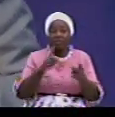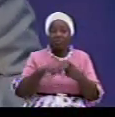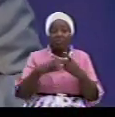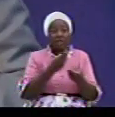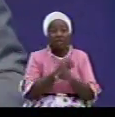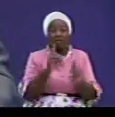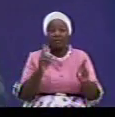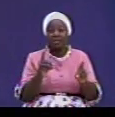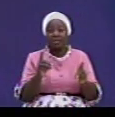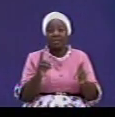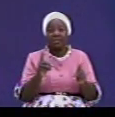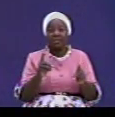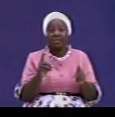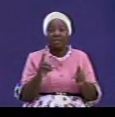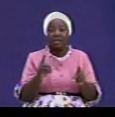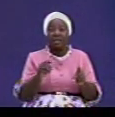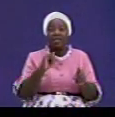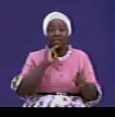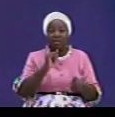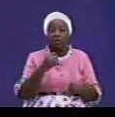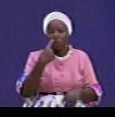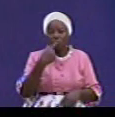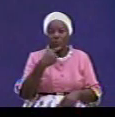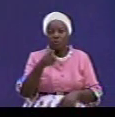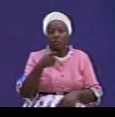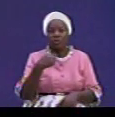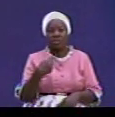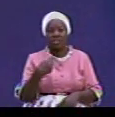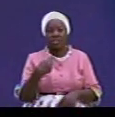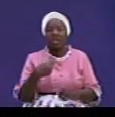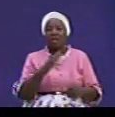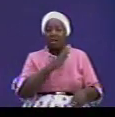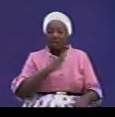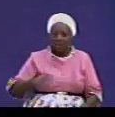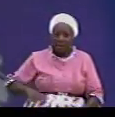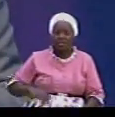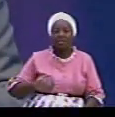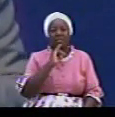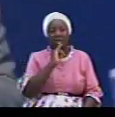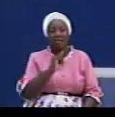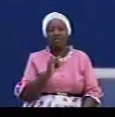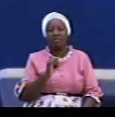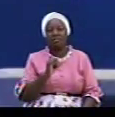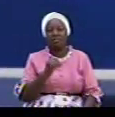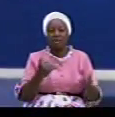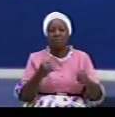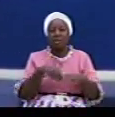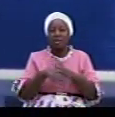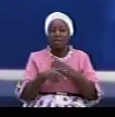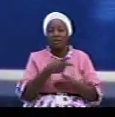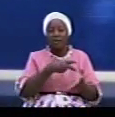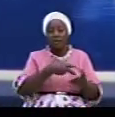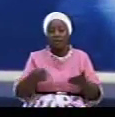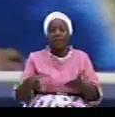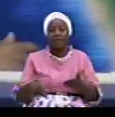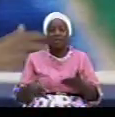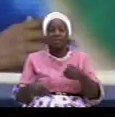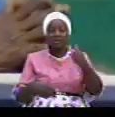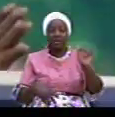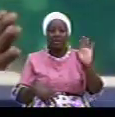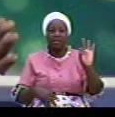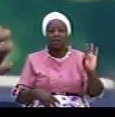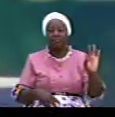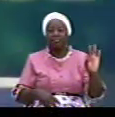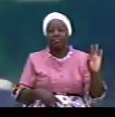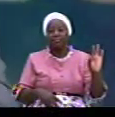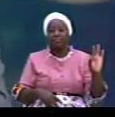deliverance is who you say Christ is. Look at verse 19 there. In